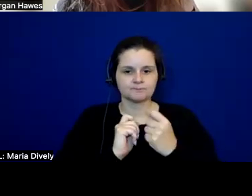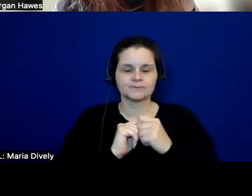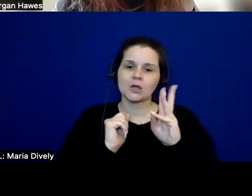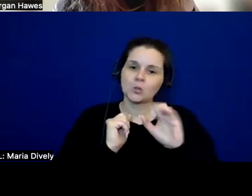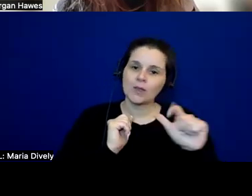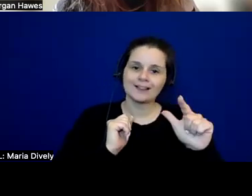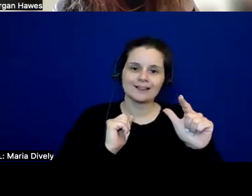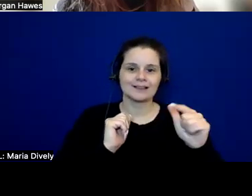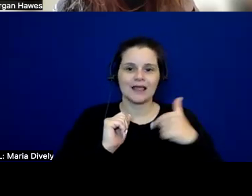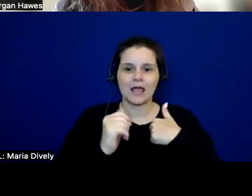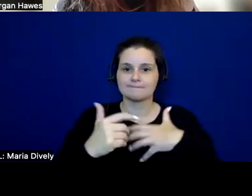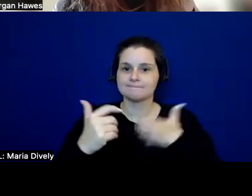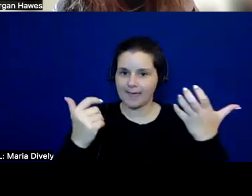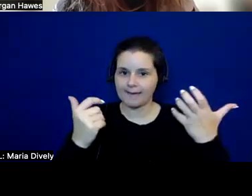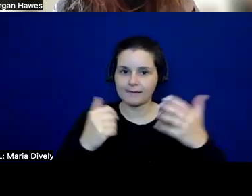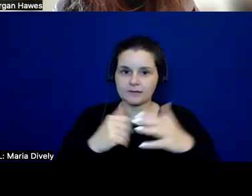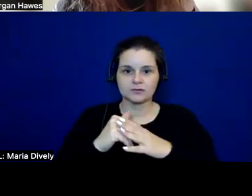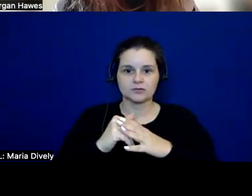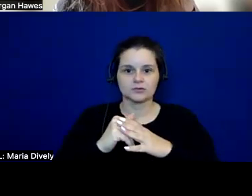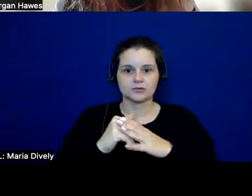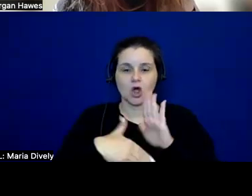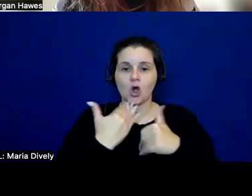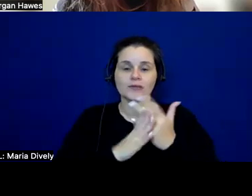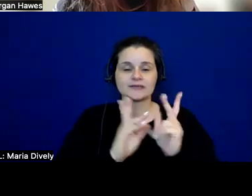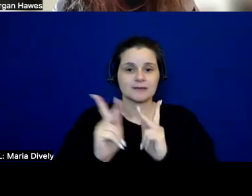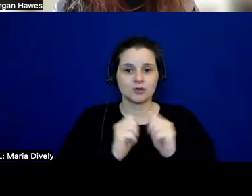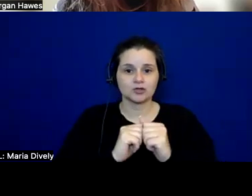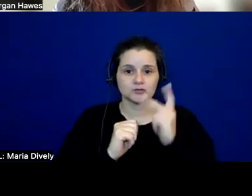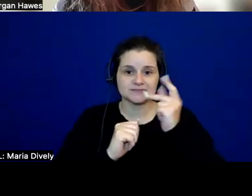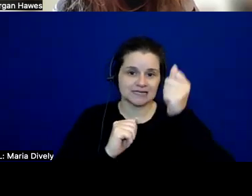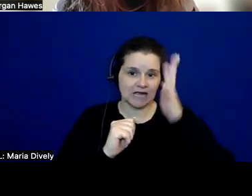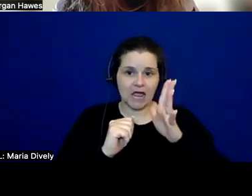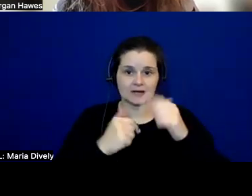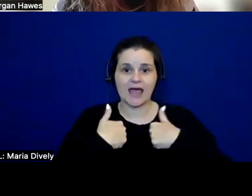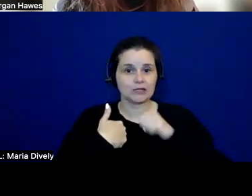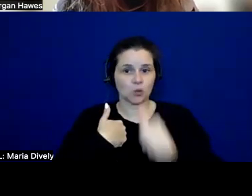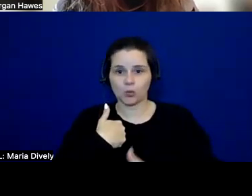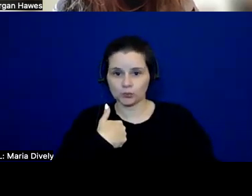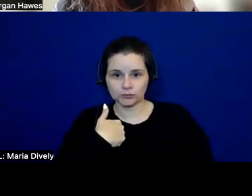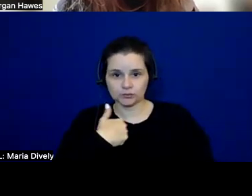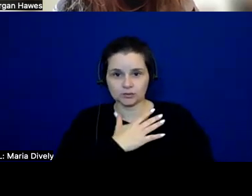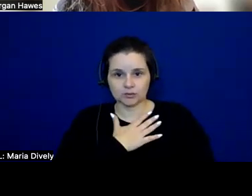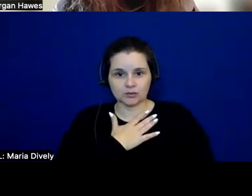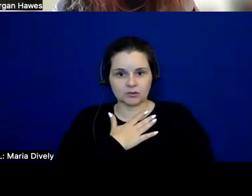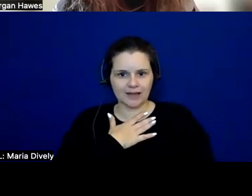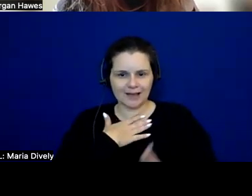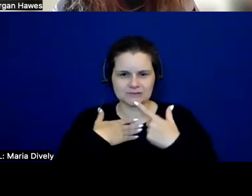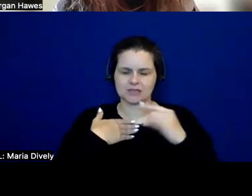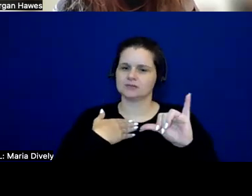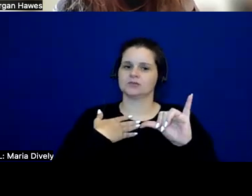well, I'm mad. All of these people get to go see God and I don't. And I was